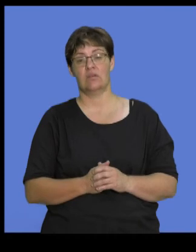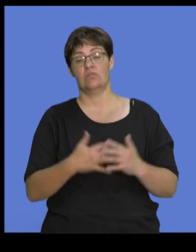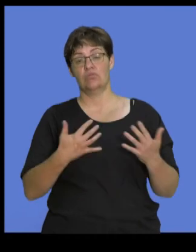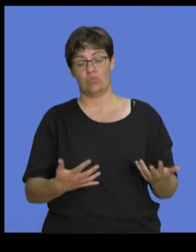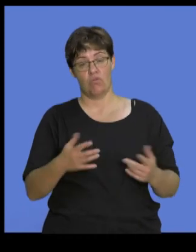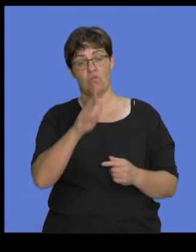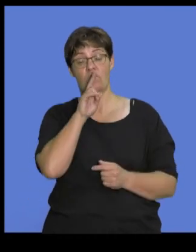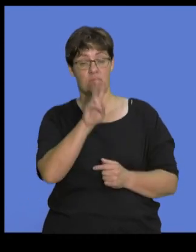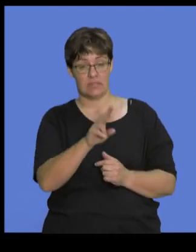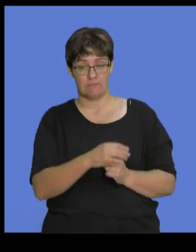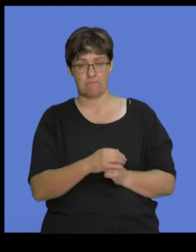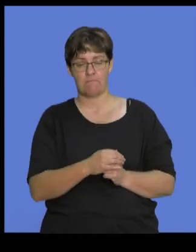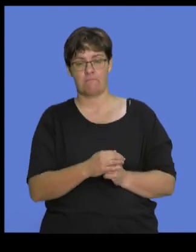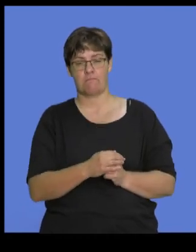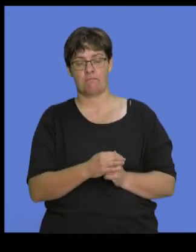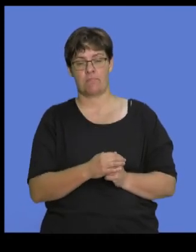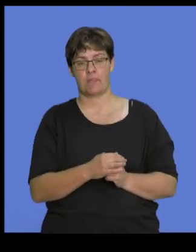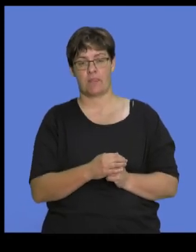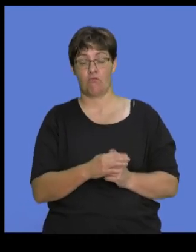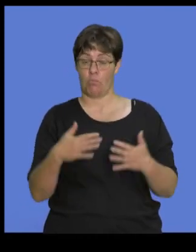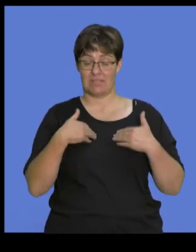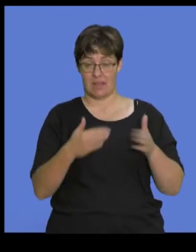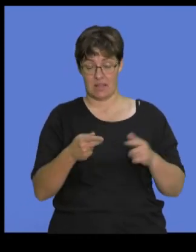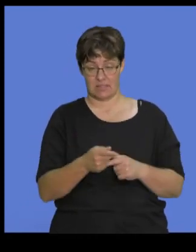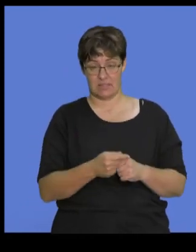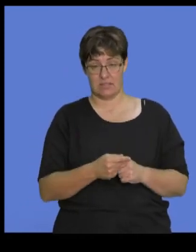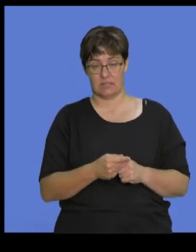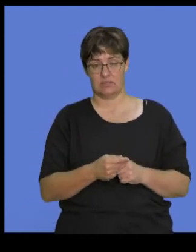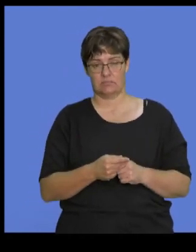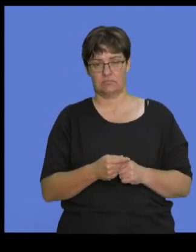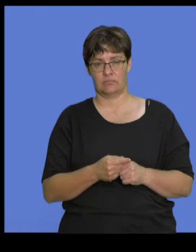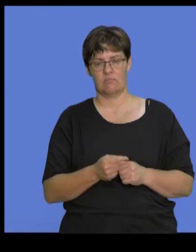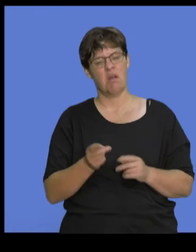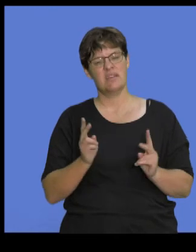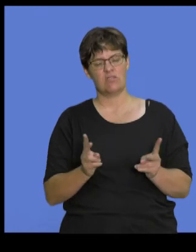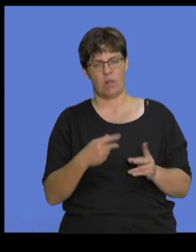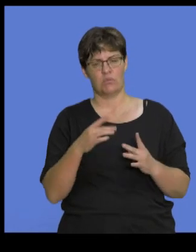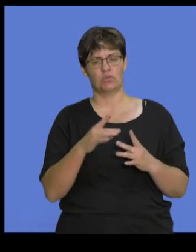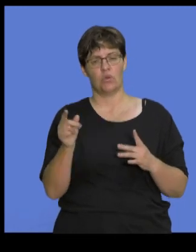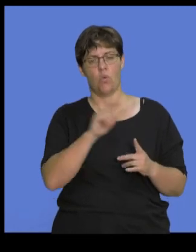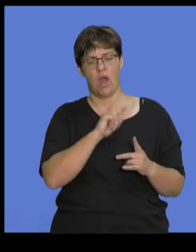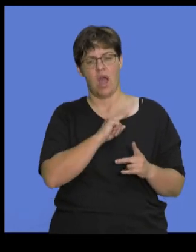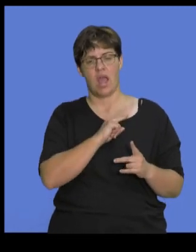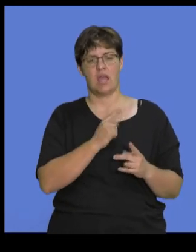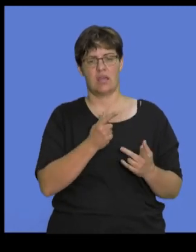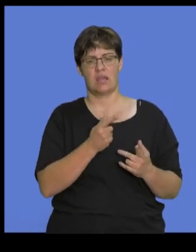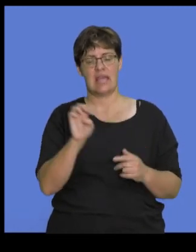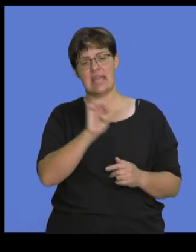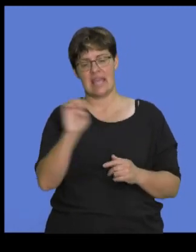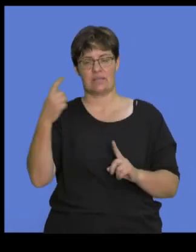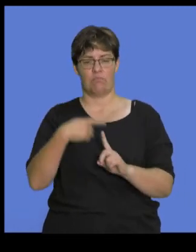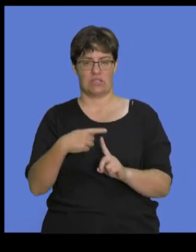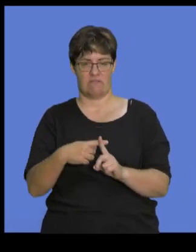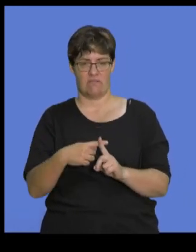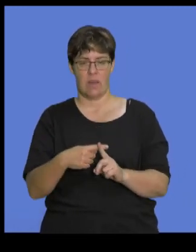west. So if we can say, for argument's sake, from the onset, okay, naturally I would choose, because I'm right-handed, I'll choose east